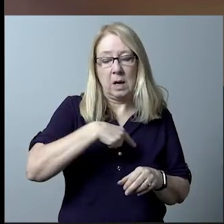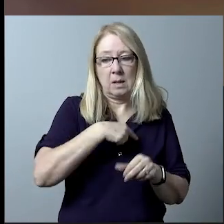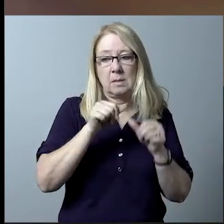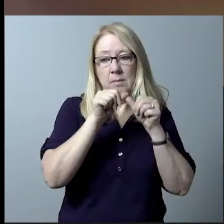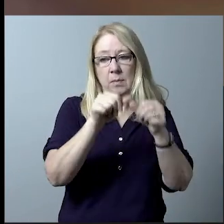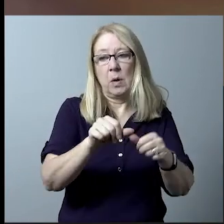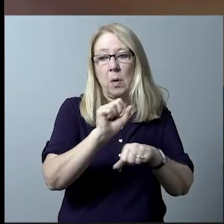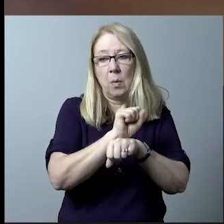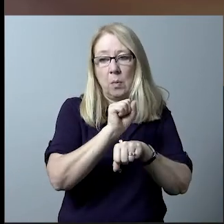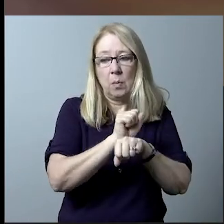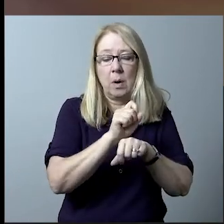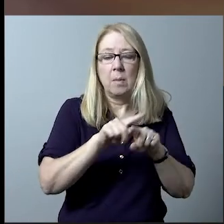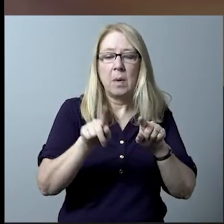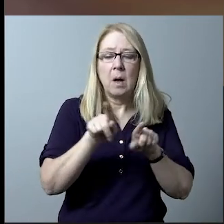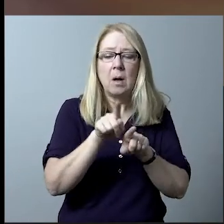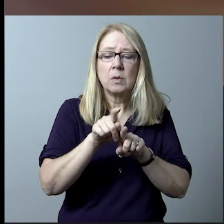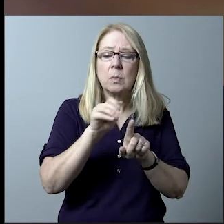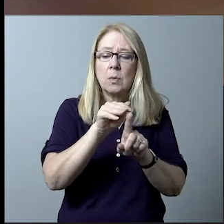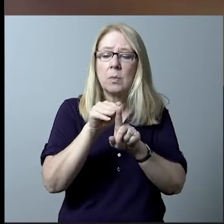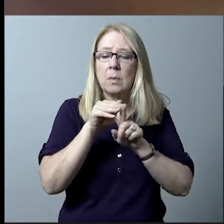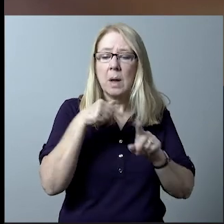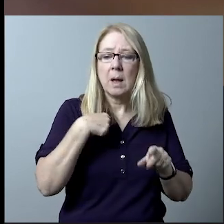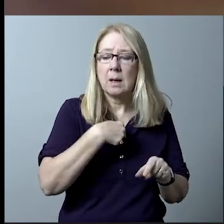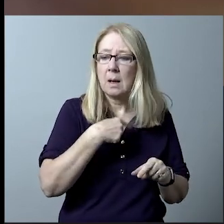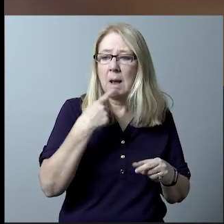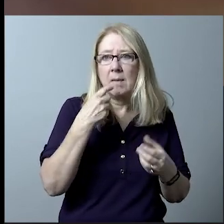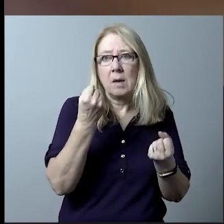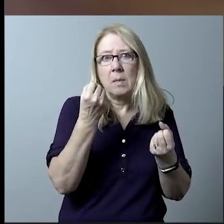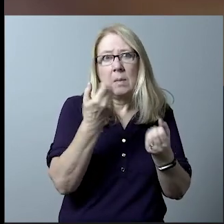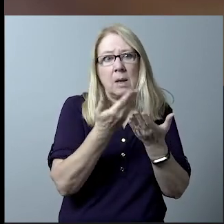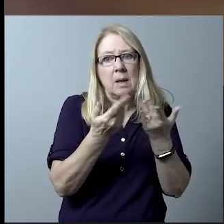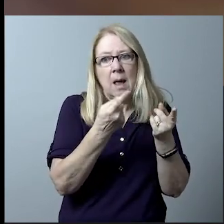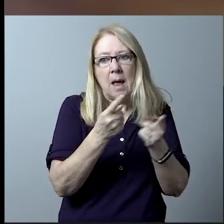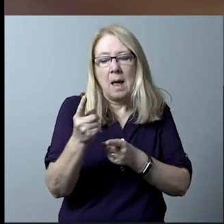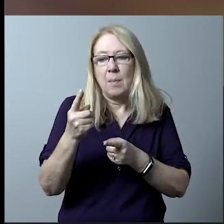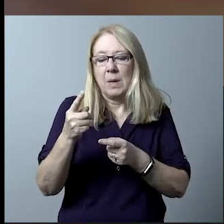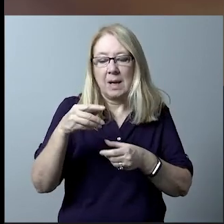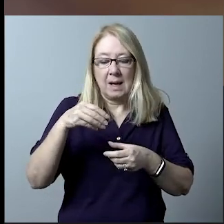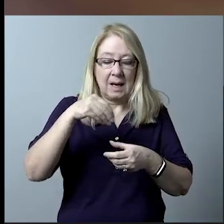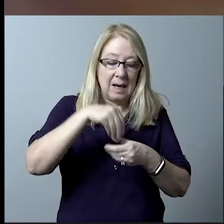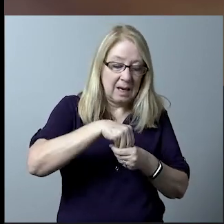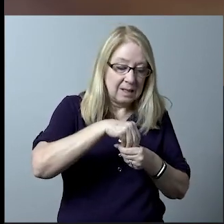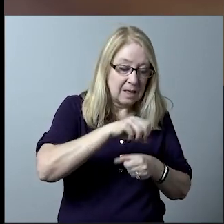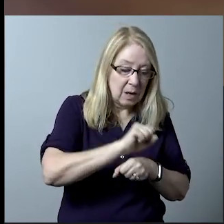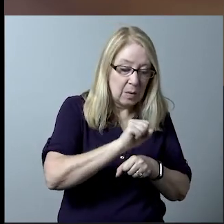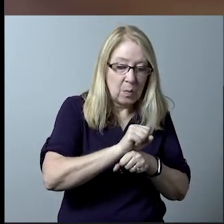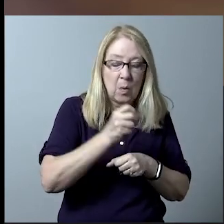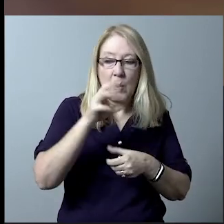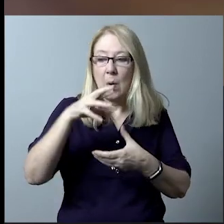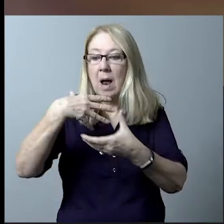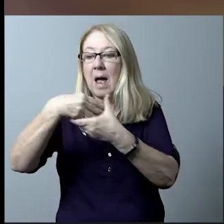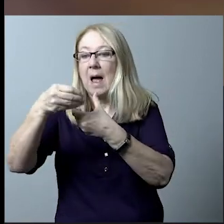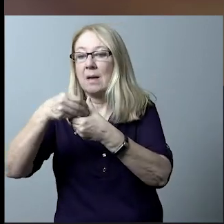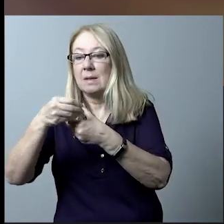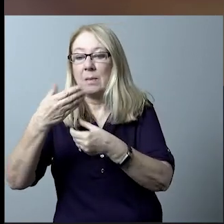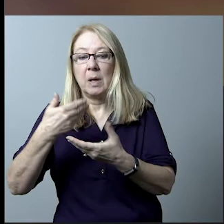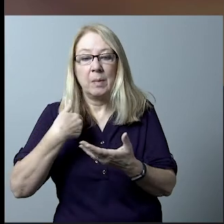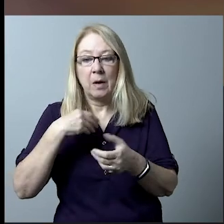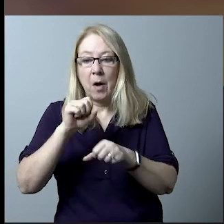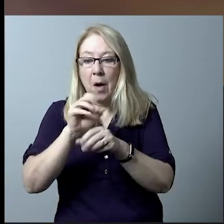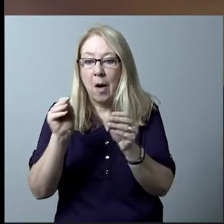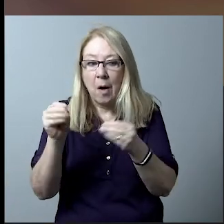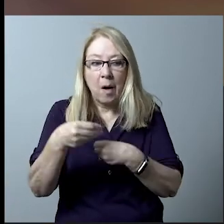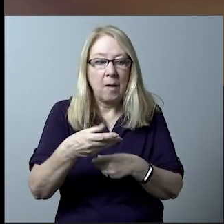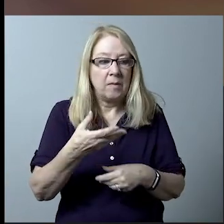working. So I say all of this to really remind each of us that there's a lot going on both inside and outside of our work, whether that be at